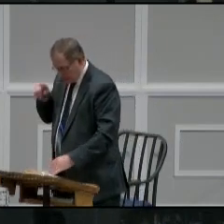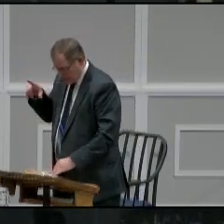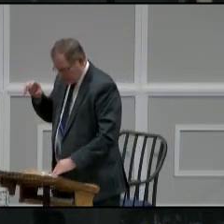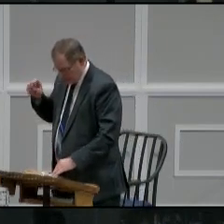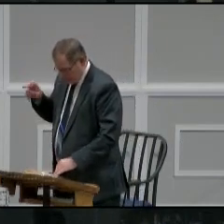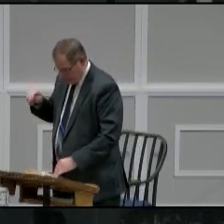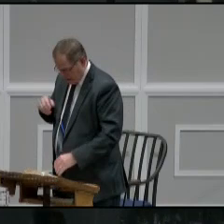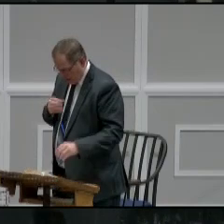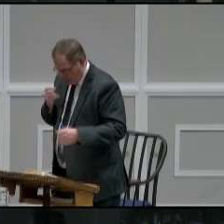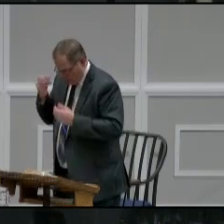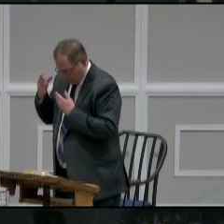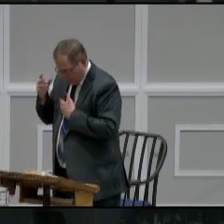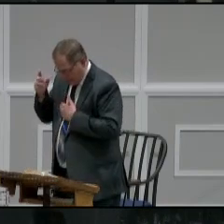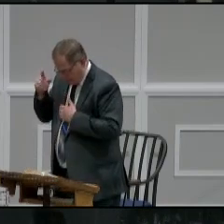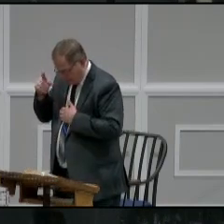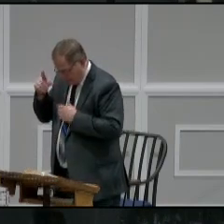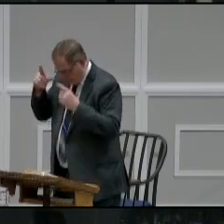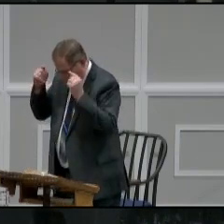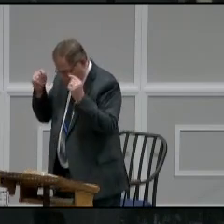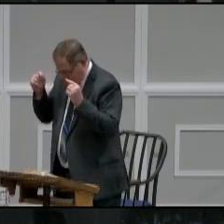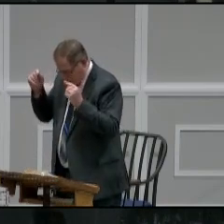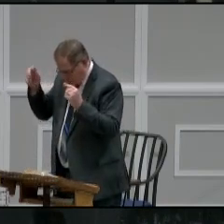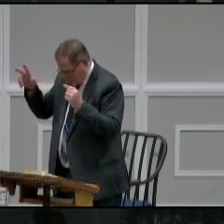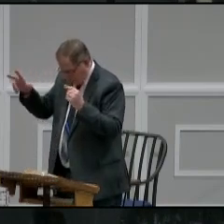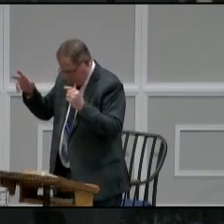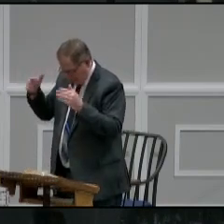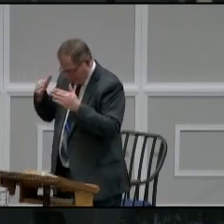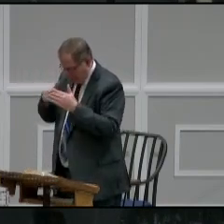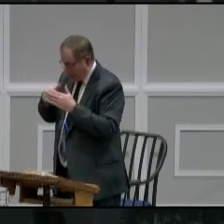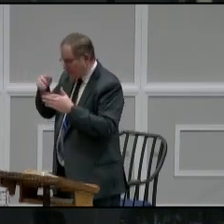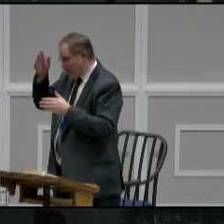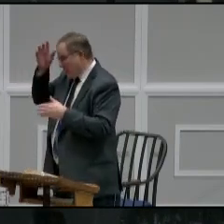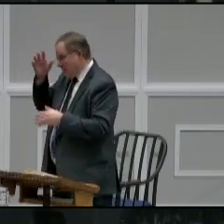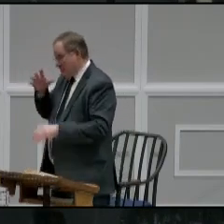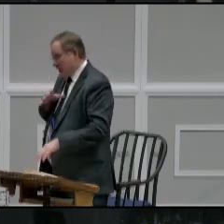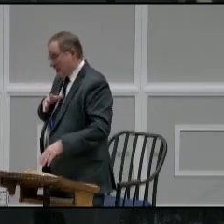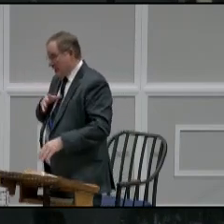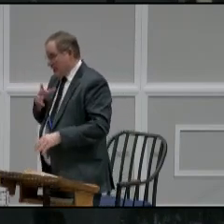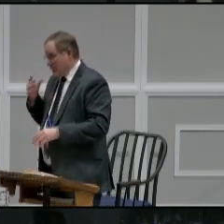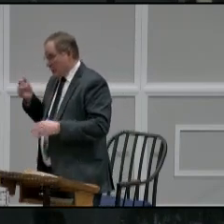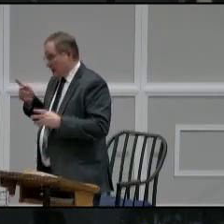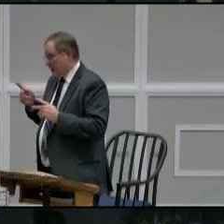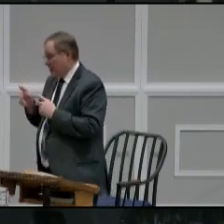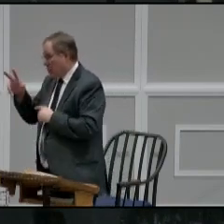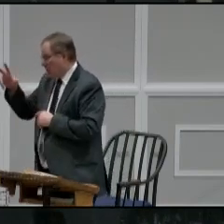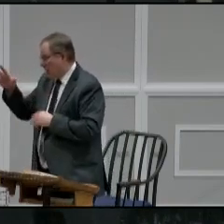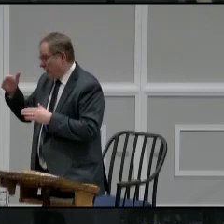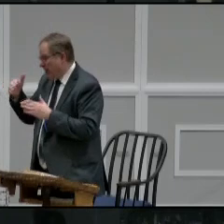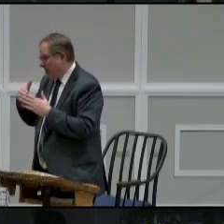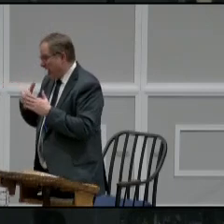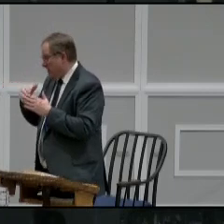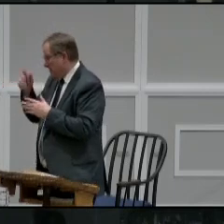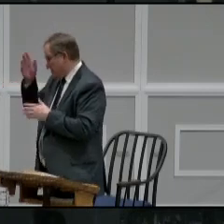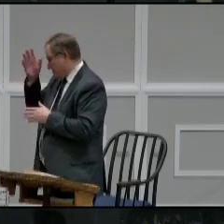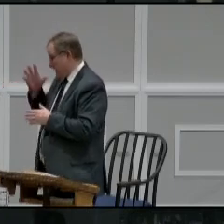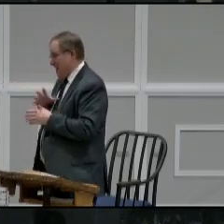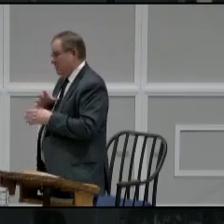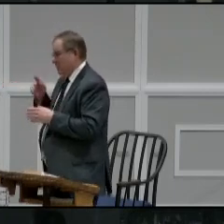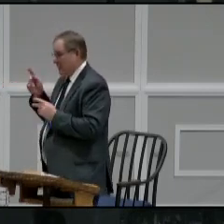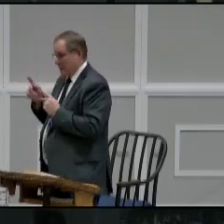the people that day about 3,000 men. This is no laughing matter, ladies and gentlemen. This is no game that we're